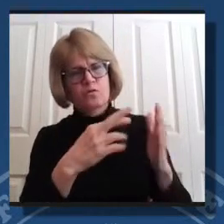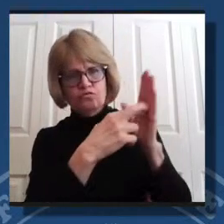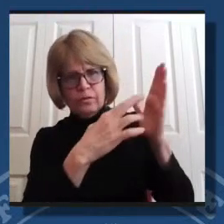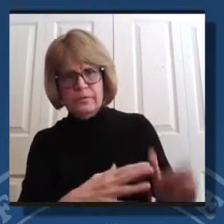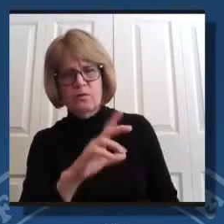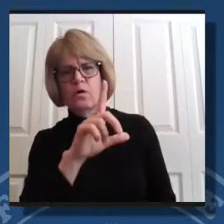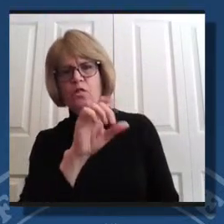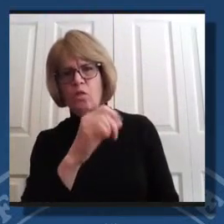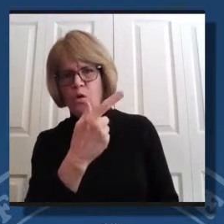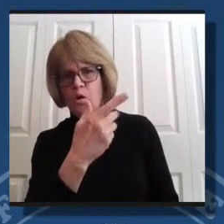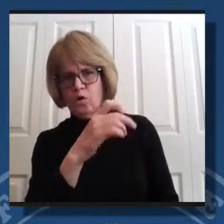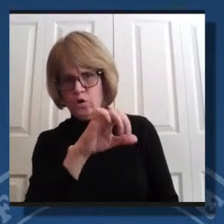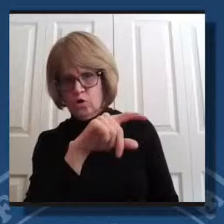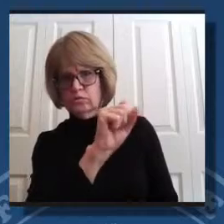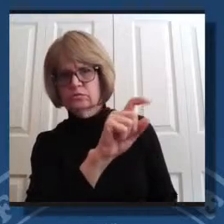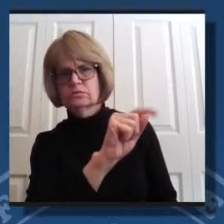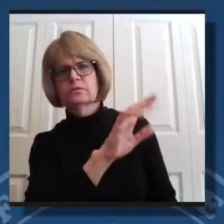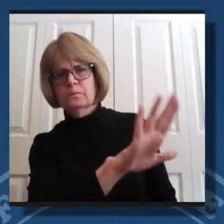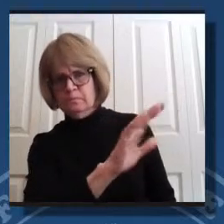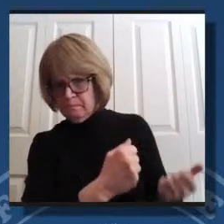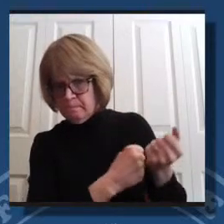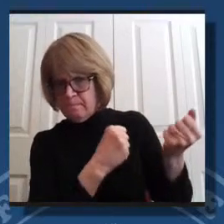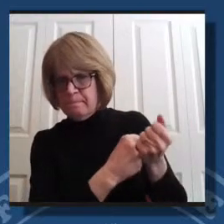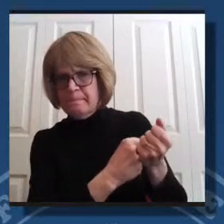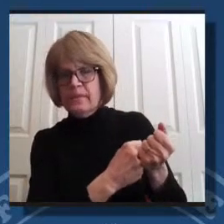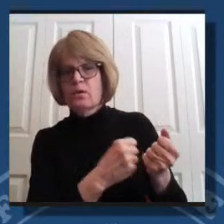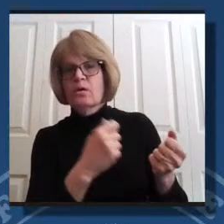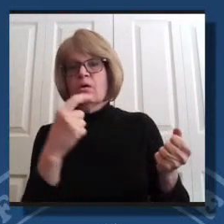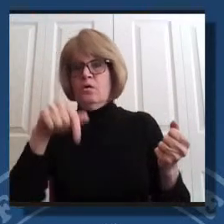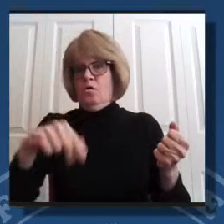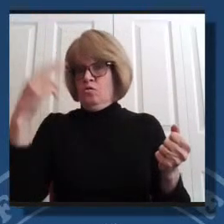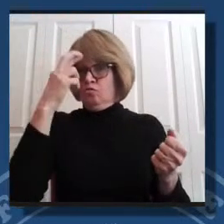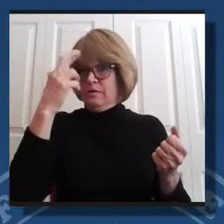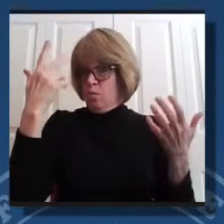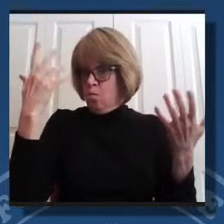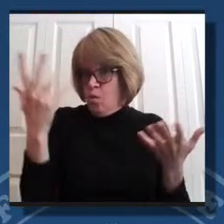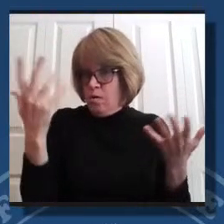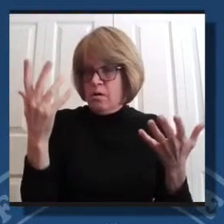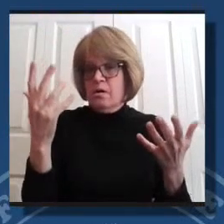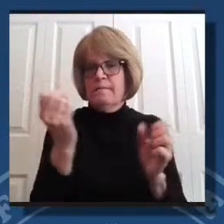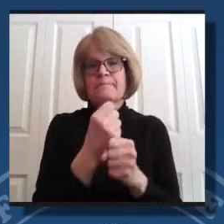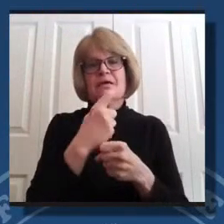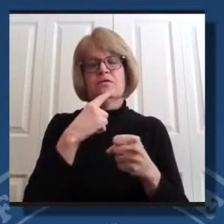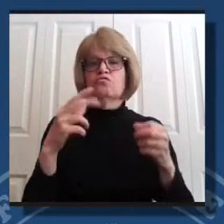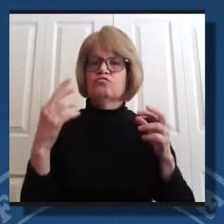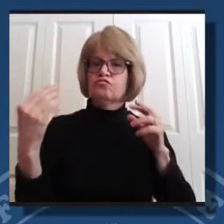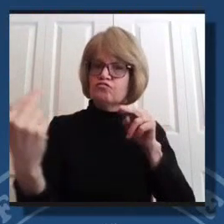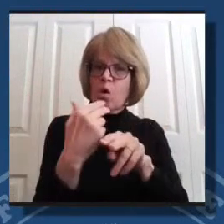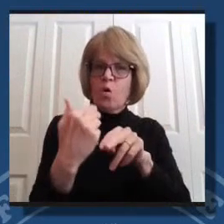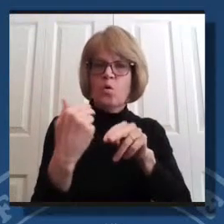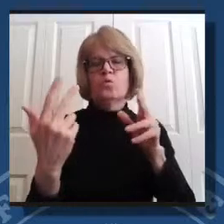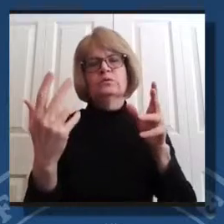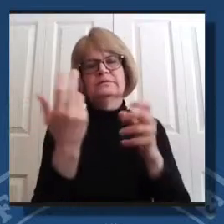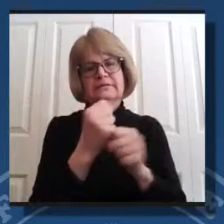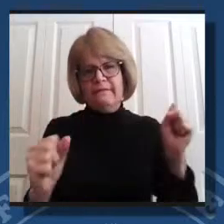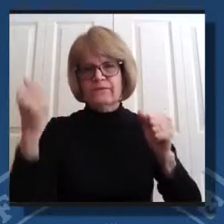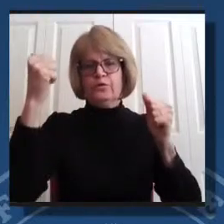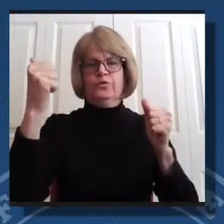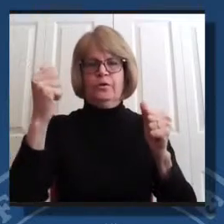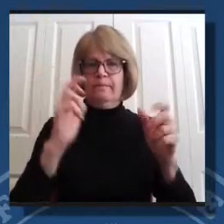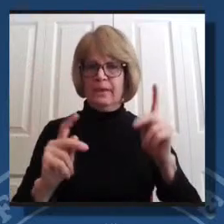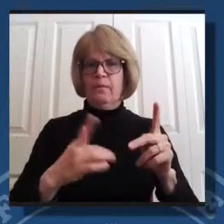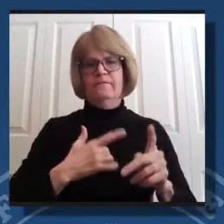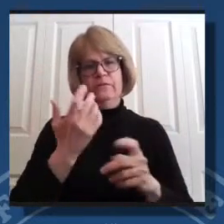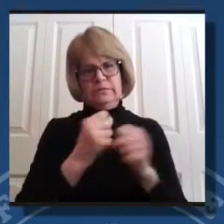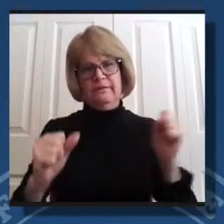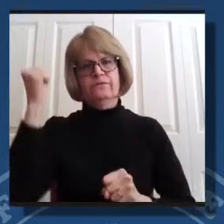her support. And the purpose is to make our roadways so much safer and to make our people feel safe. Thank you.